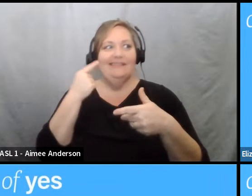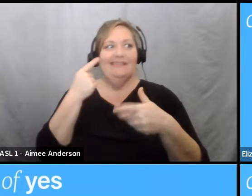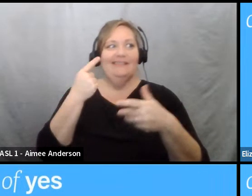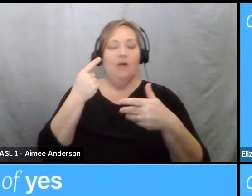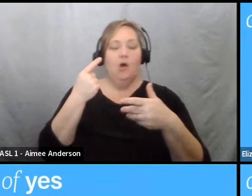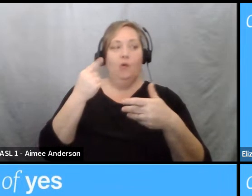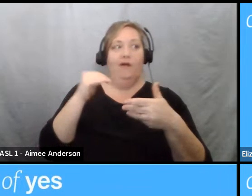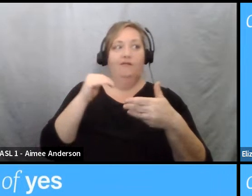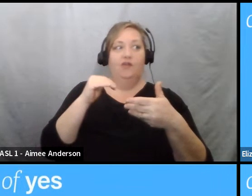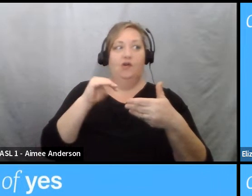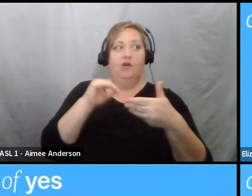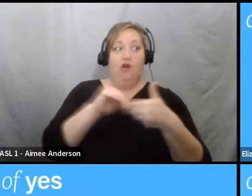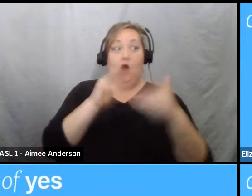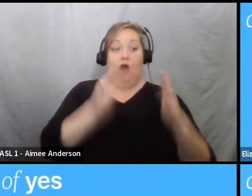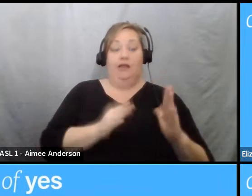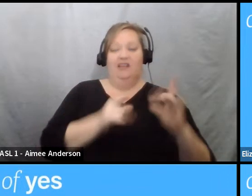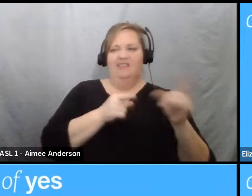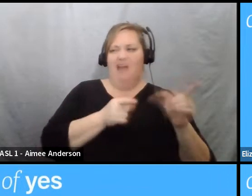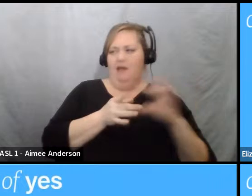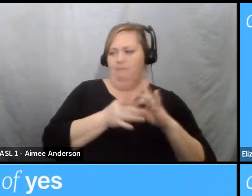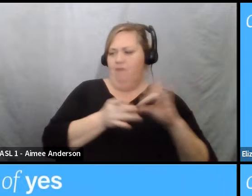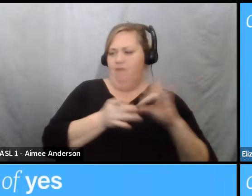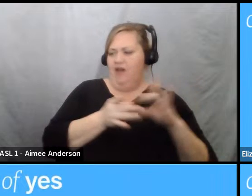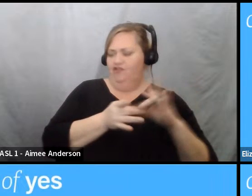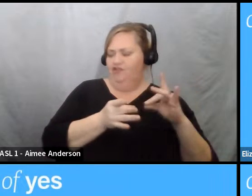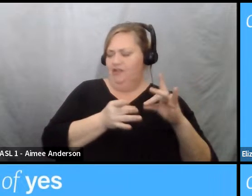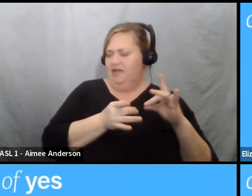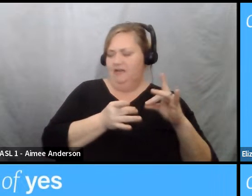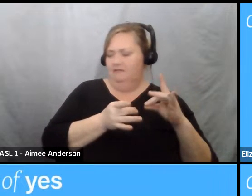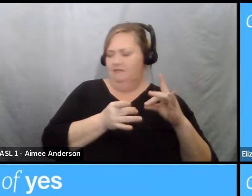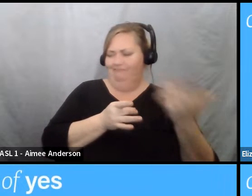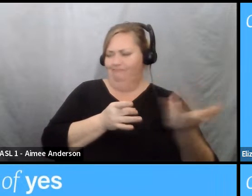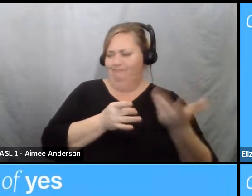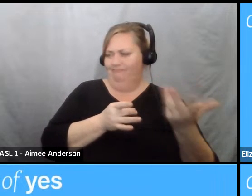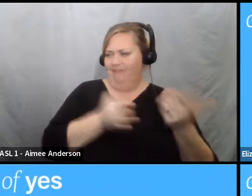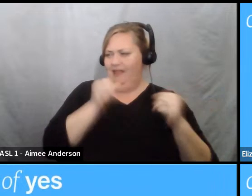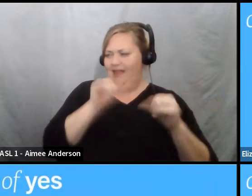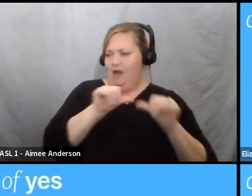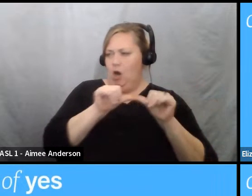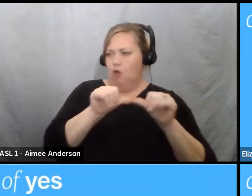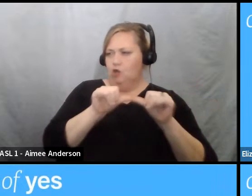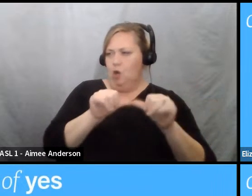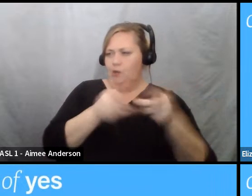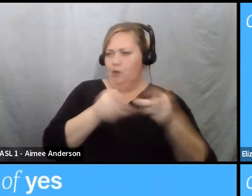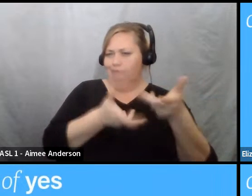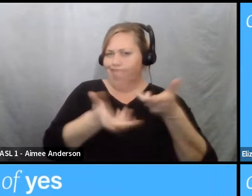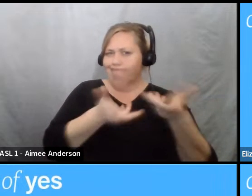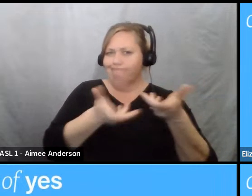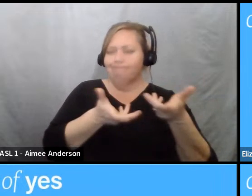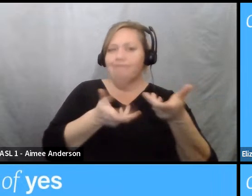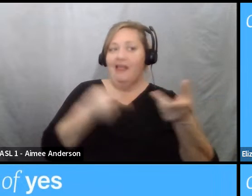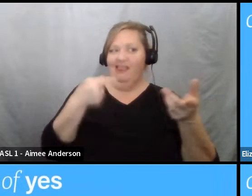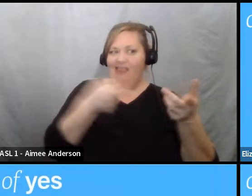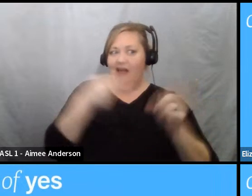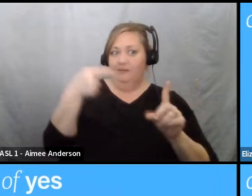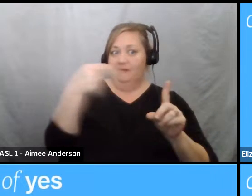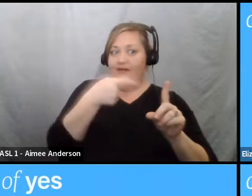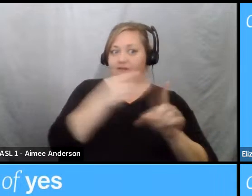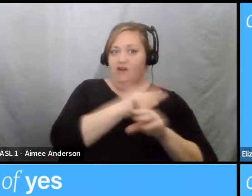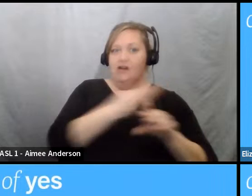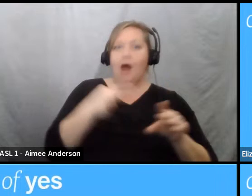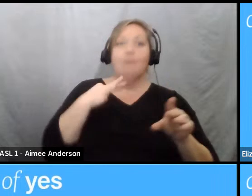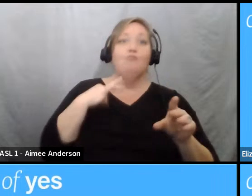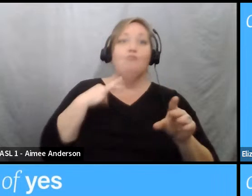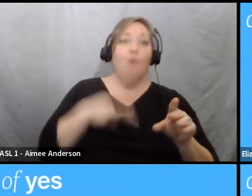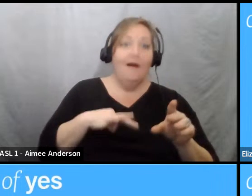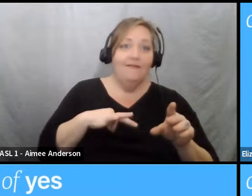colleagues did mention, did state about that ongoing. As far as that's specific for the nonprofit, I just wanted